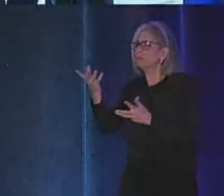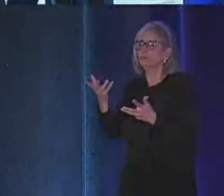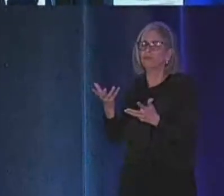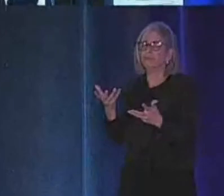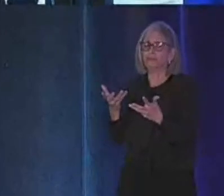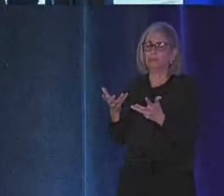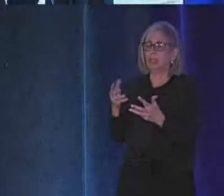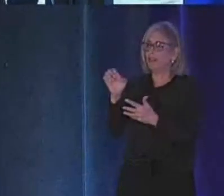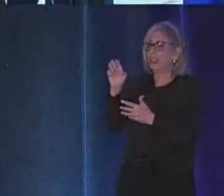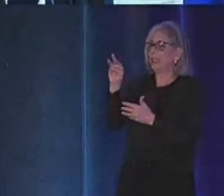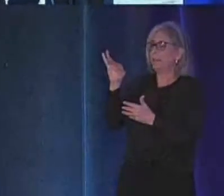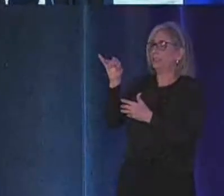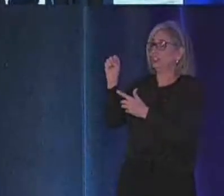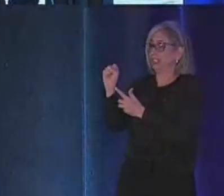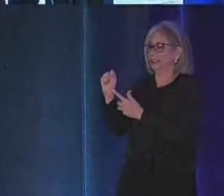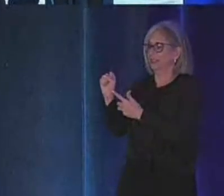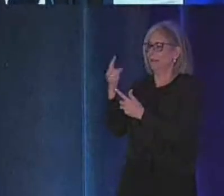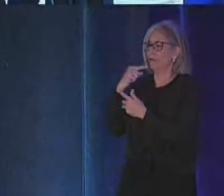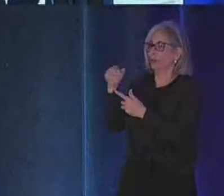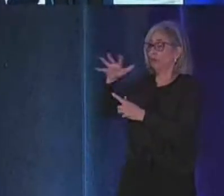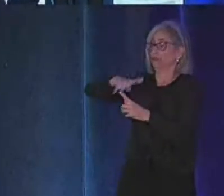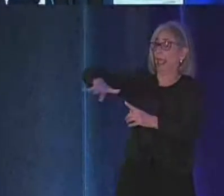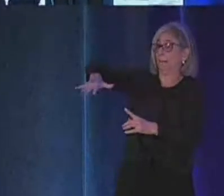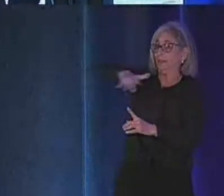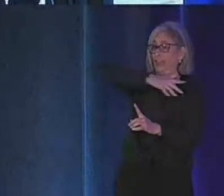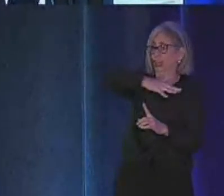the emissions into the atmosphere.